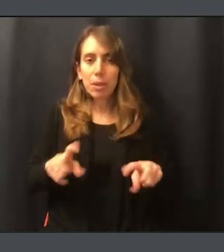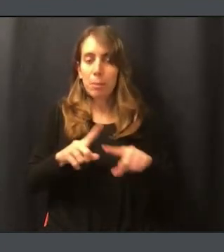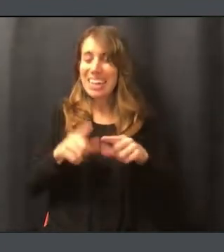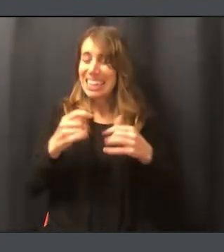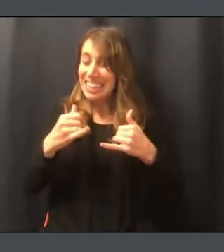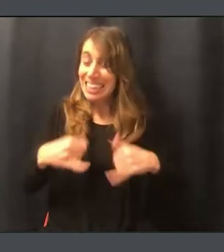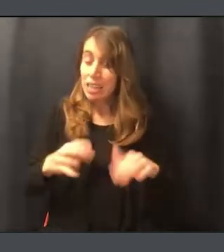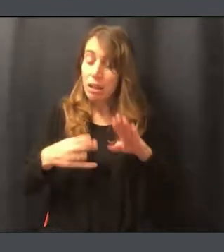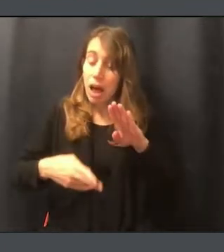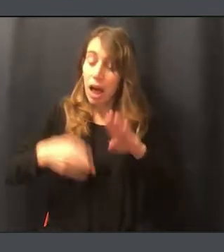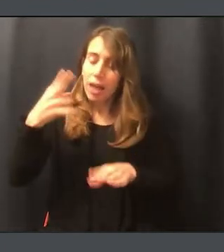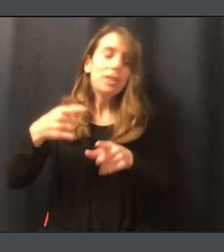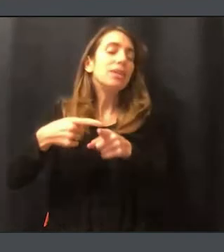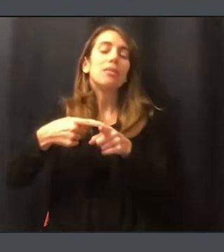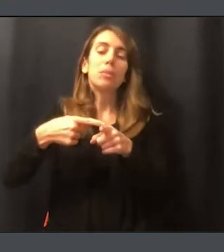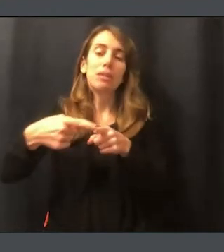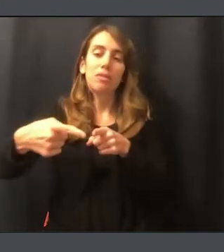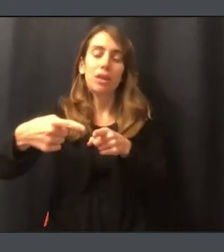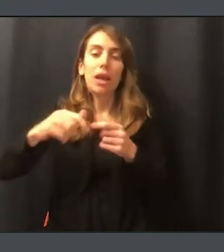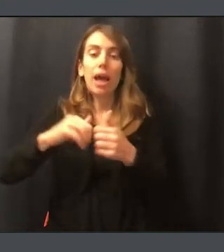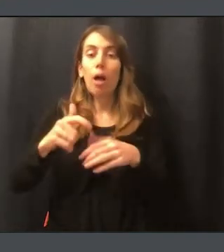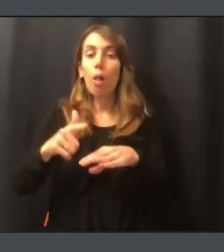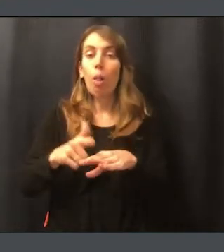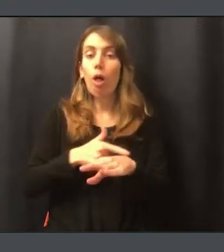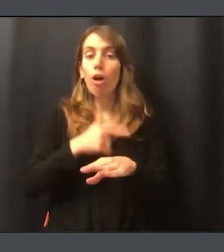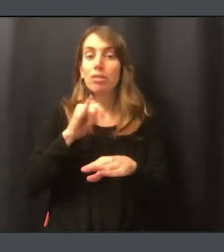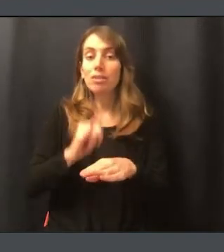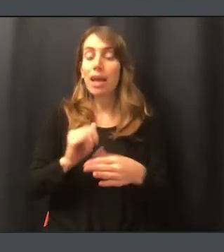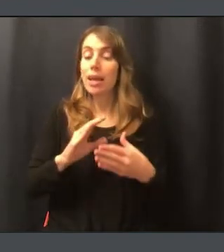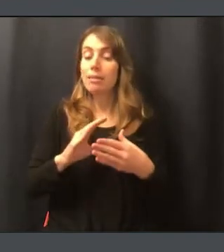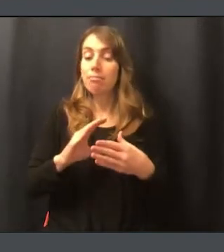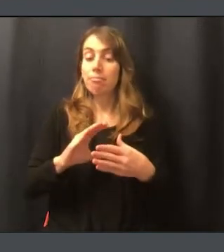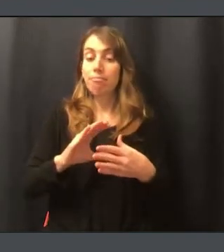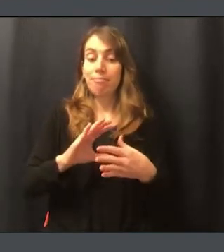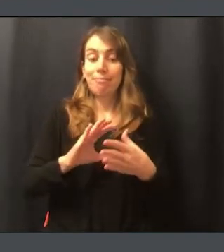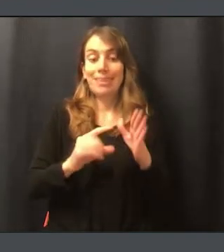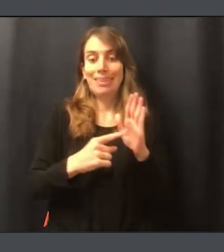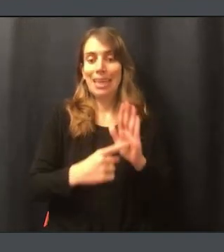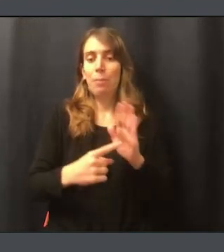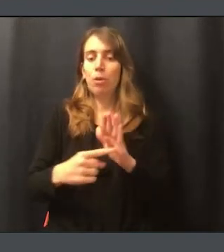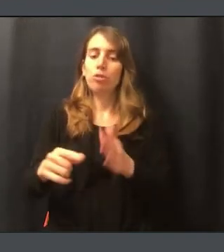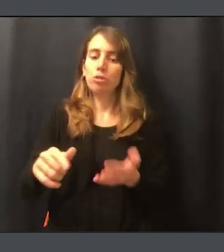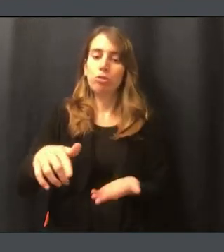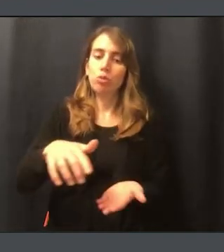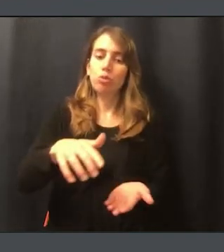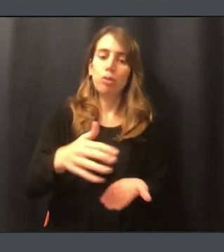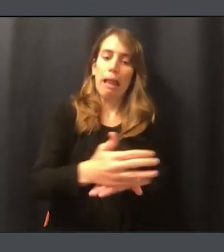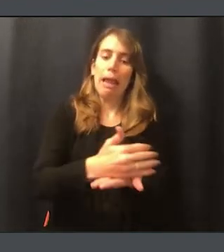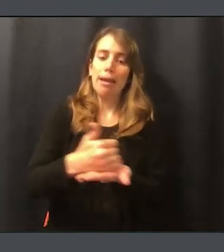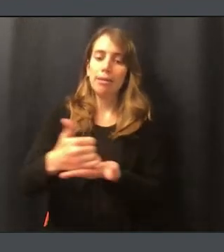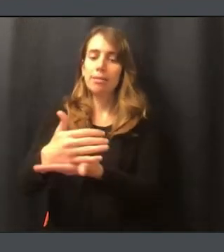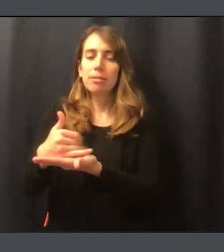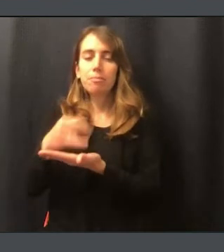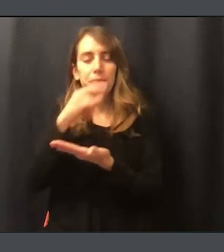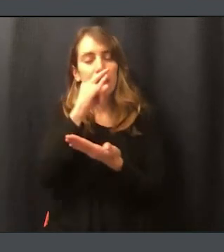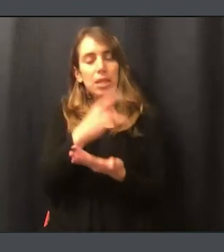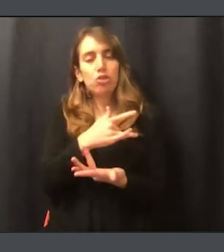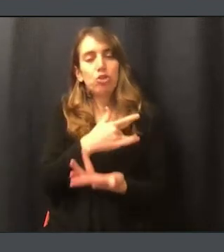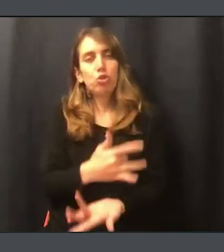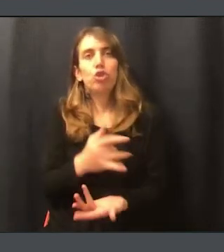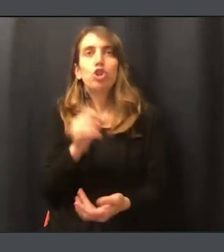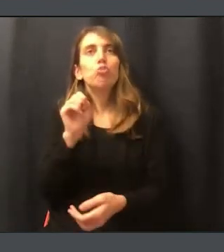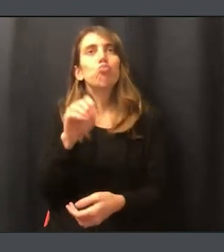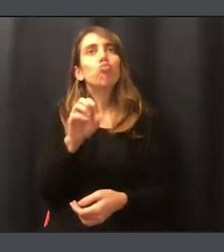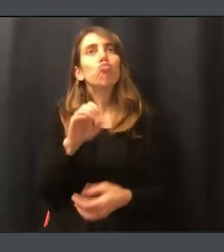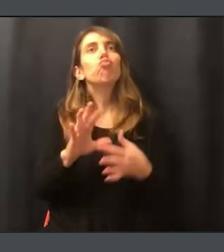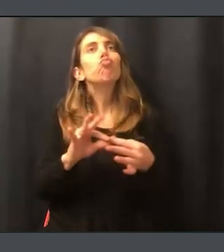How long do these samples take? Based on thousands of these samples that we collected with kids, the kids usually provide these samples in about 5 minutes